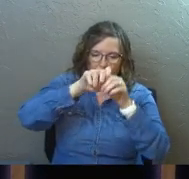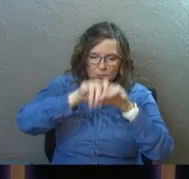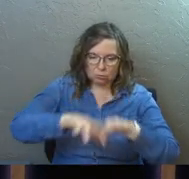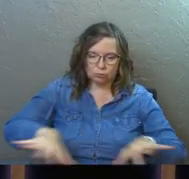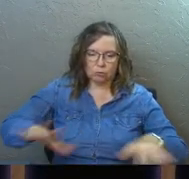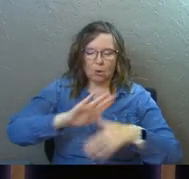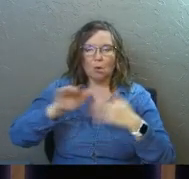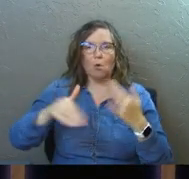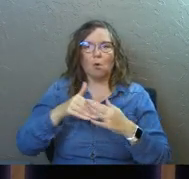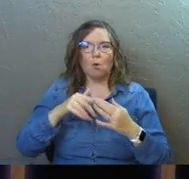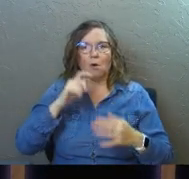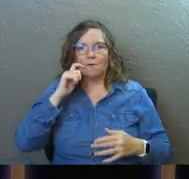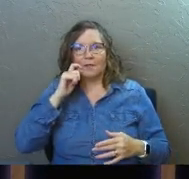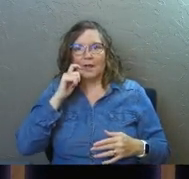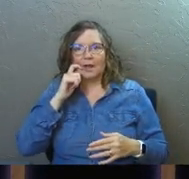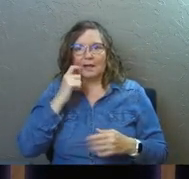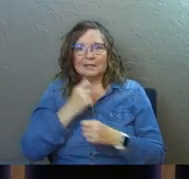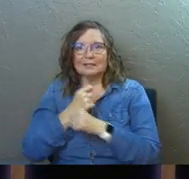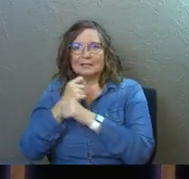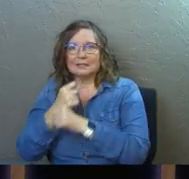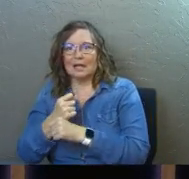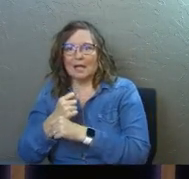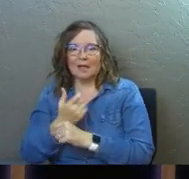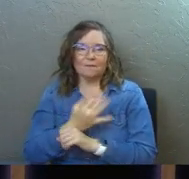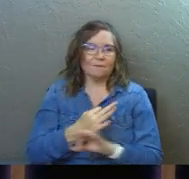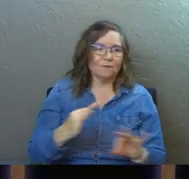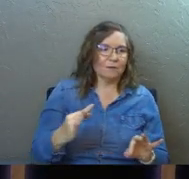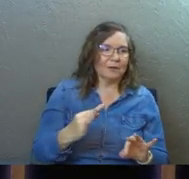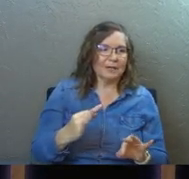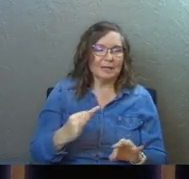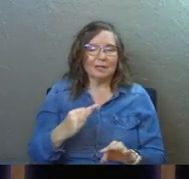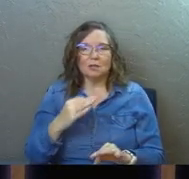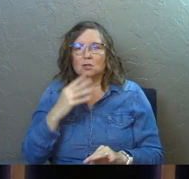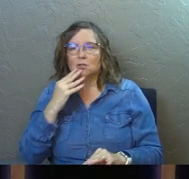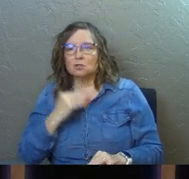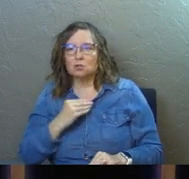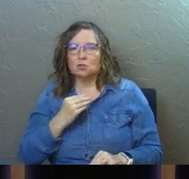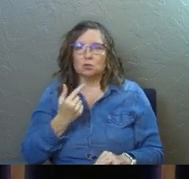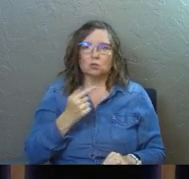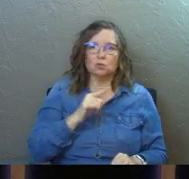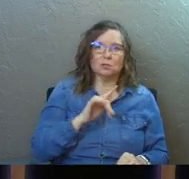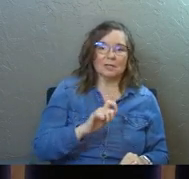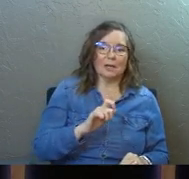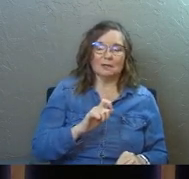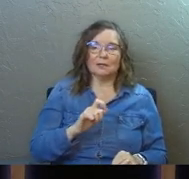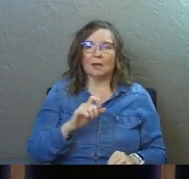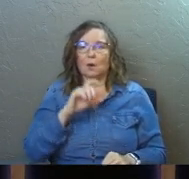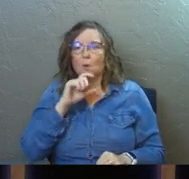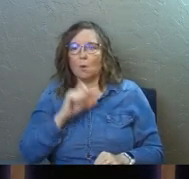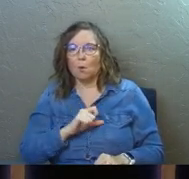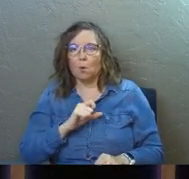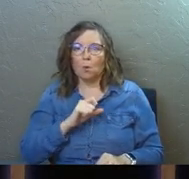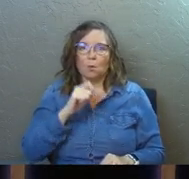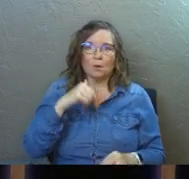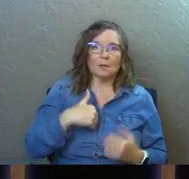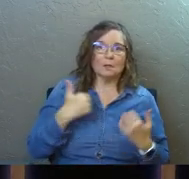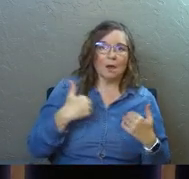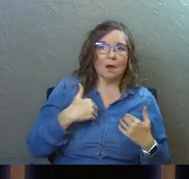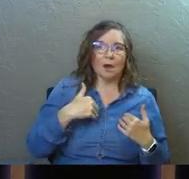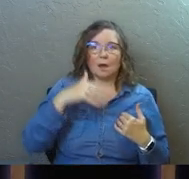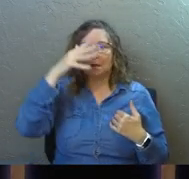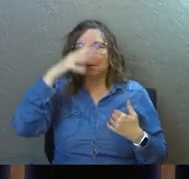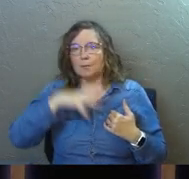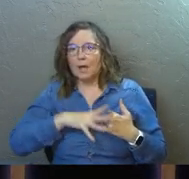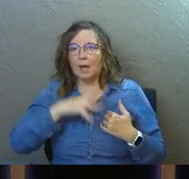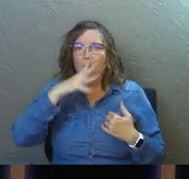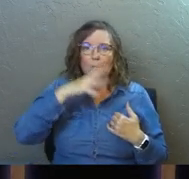And slave and free will get it. And Jew and Gentile will get it. And man and woman will get it. And old and young will get it. Everybody will get it. That's why you